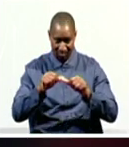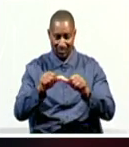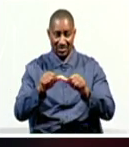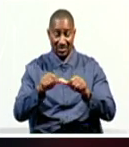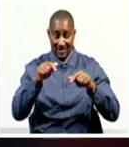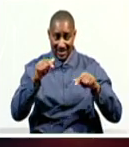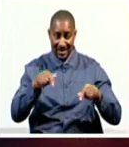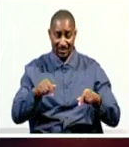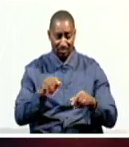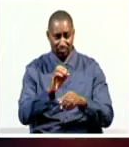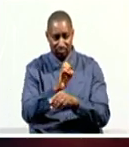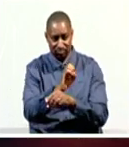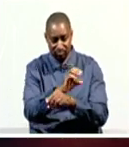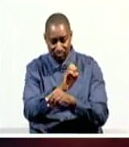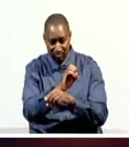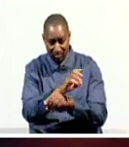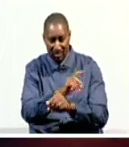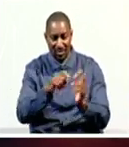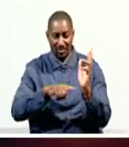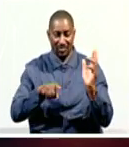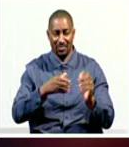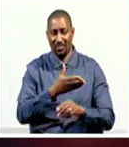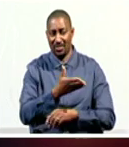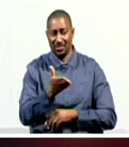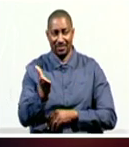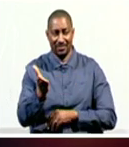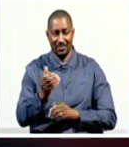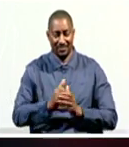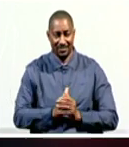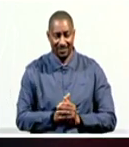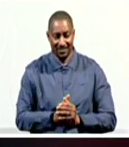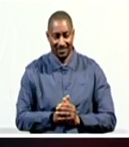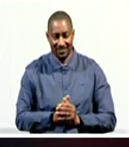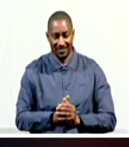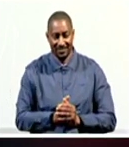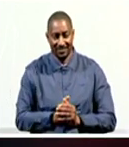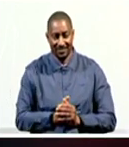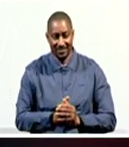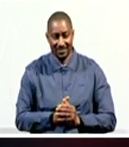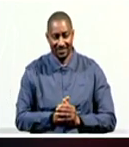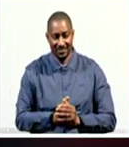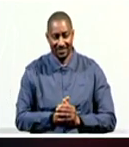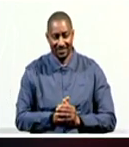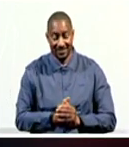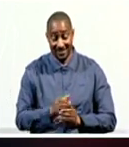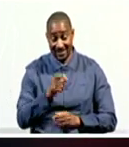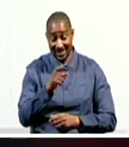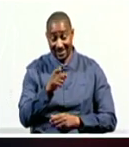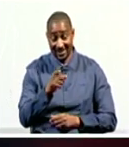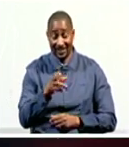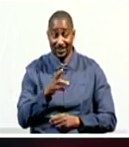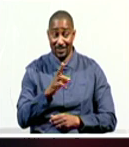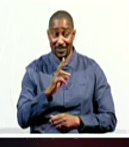country consulting. This is something that really would inform you that going